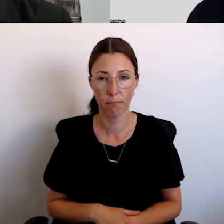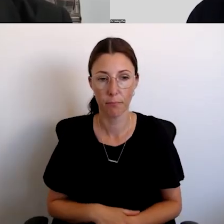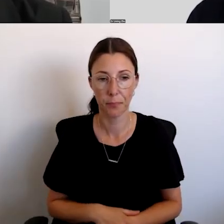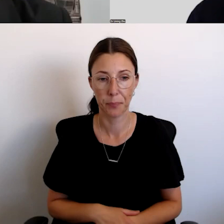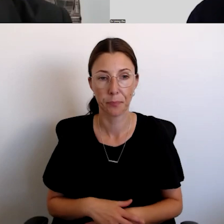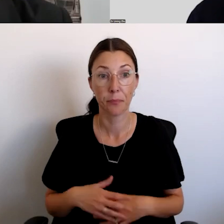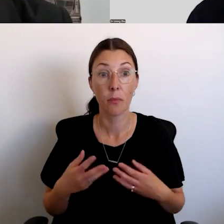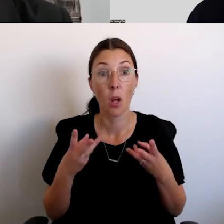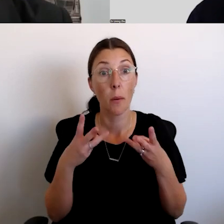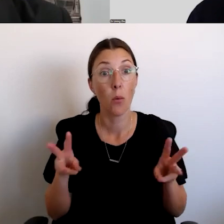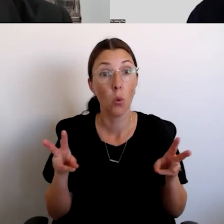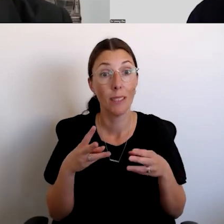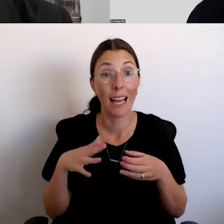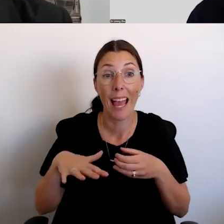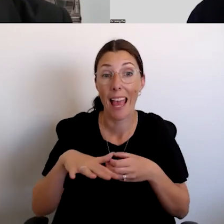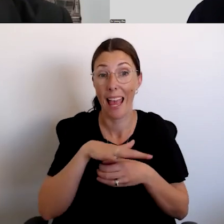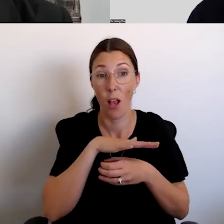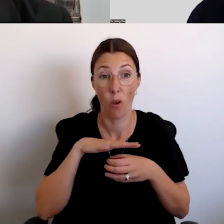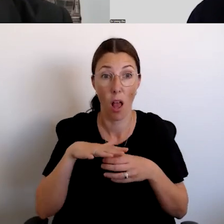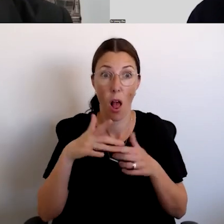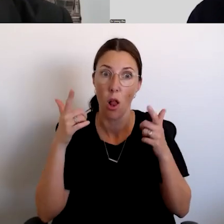which has been significantly impacted.